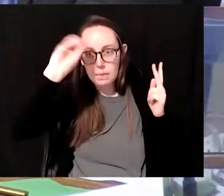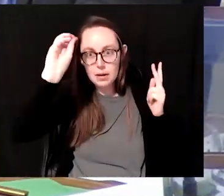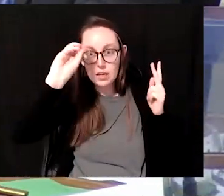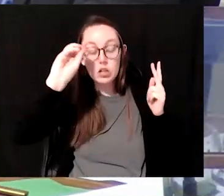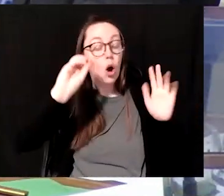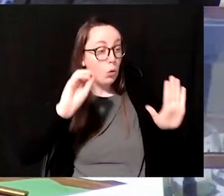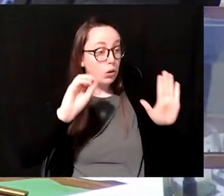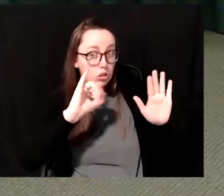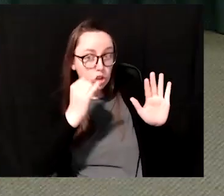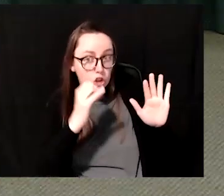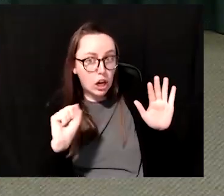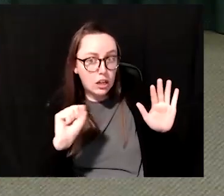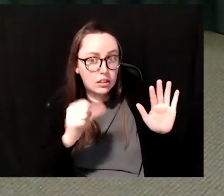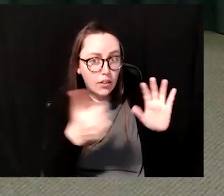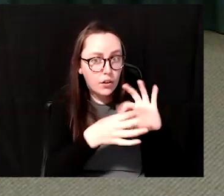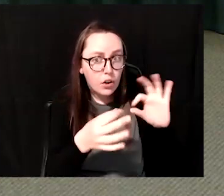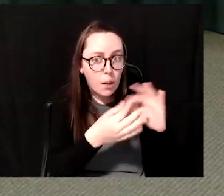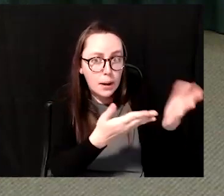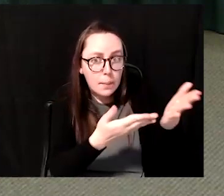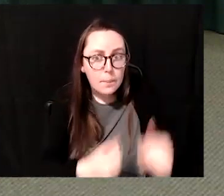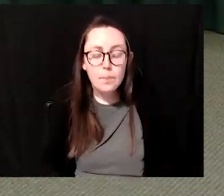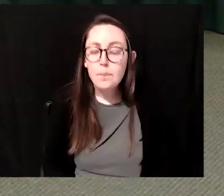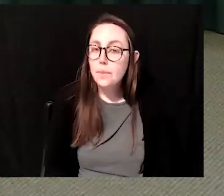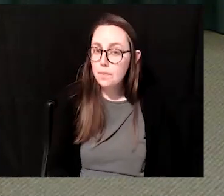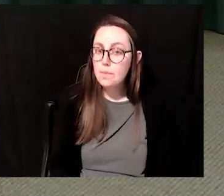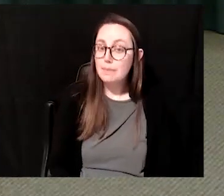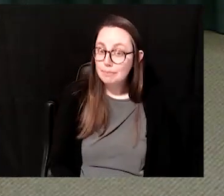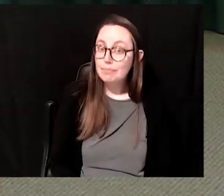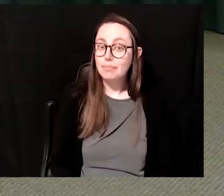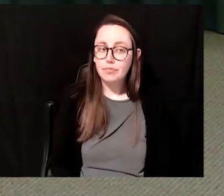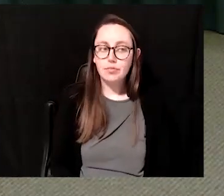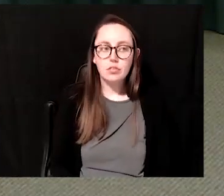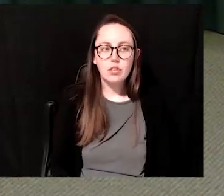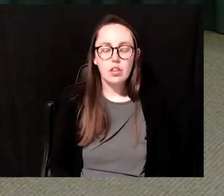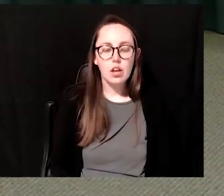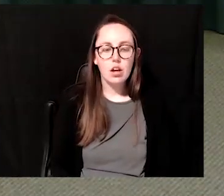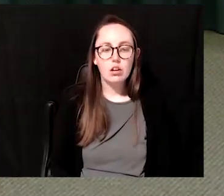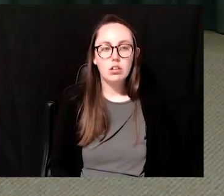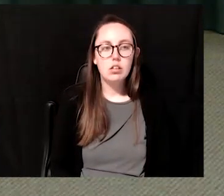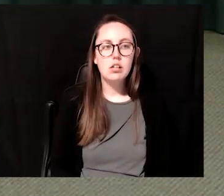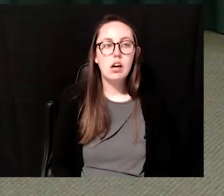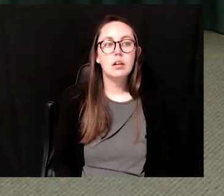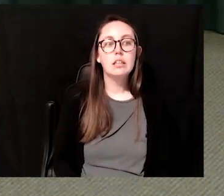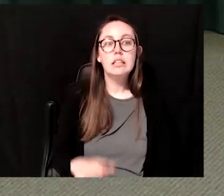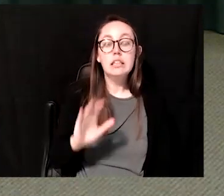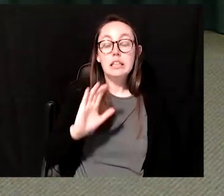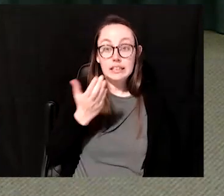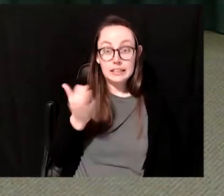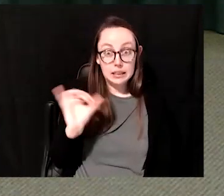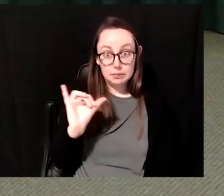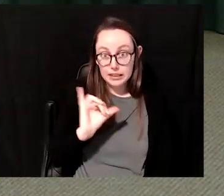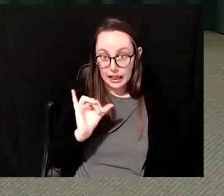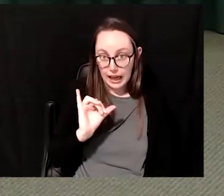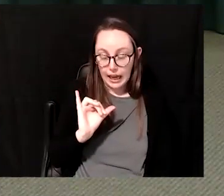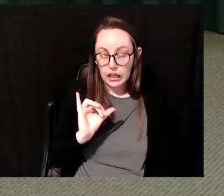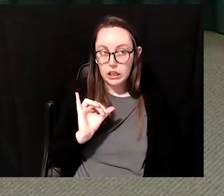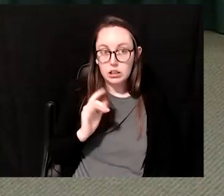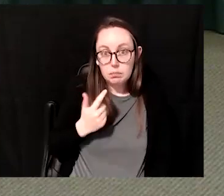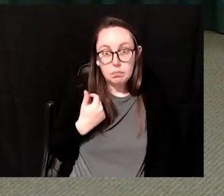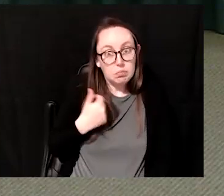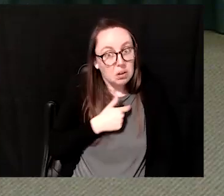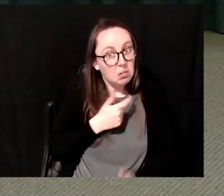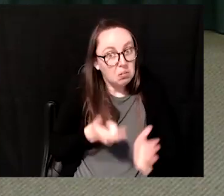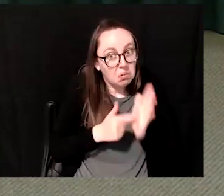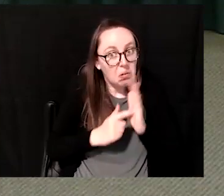quick um it sounds like we need more information on what our options are yeah as far as